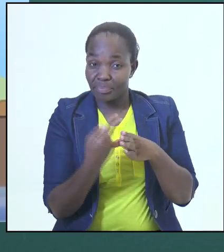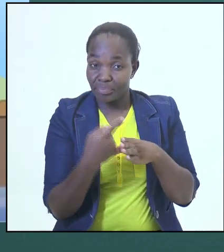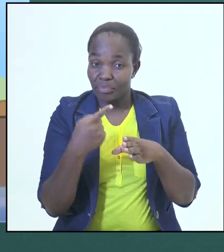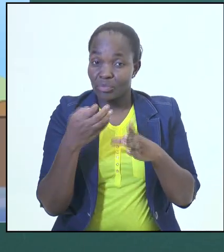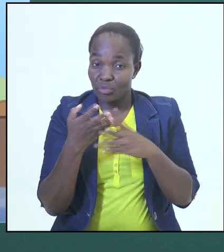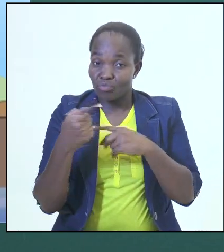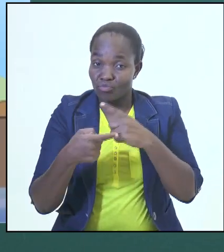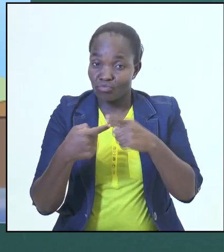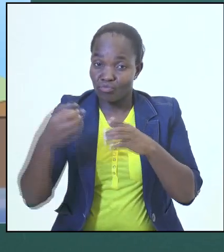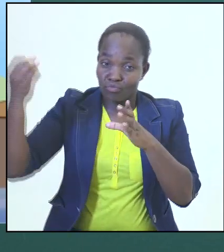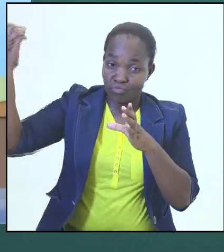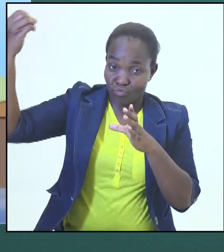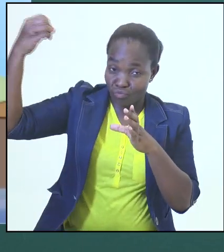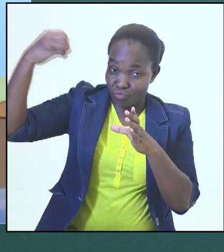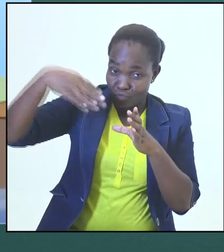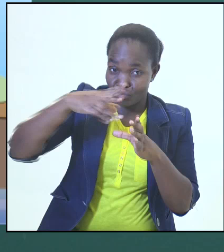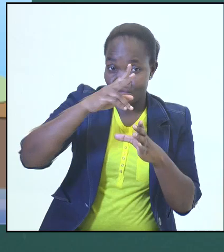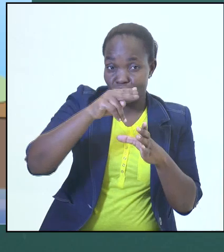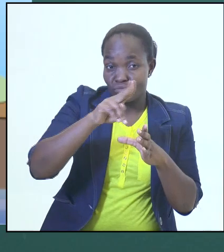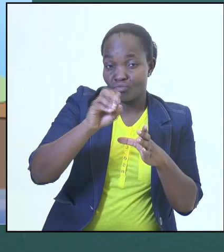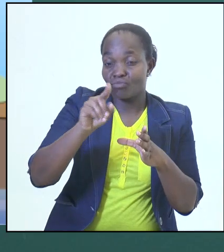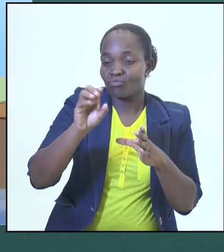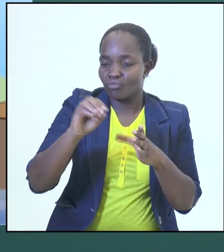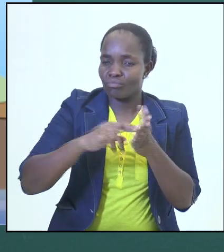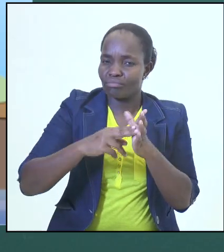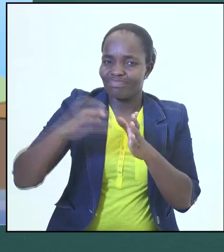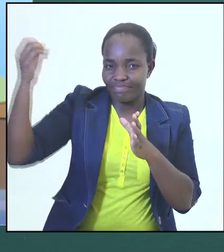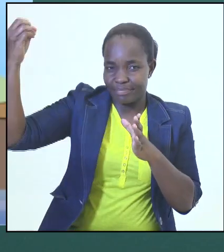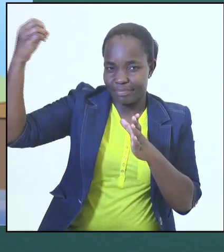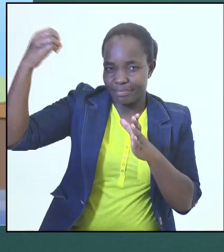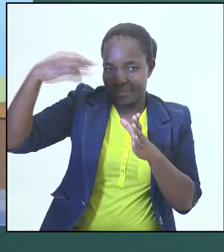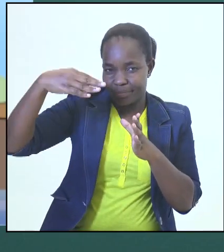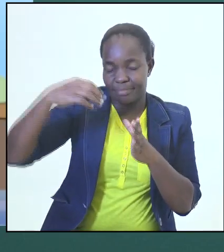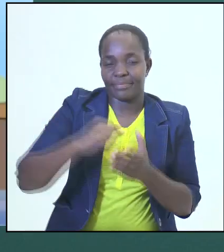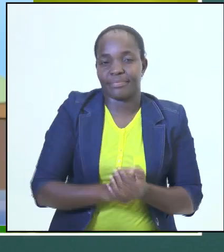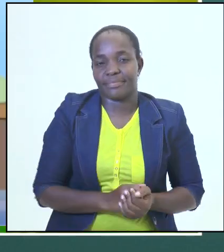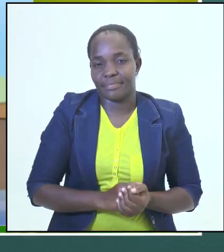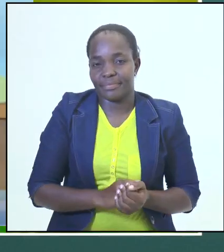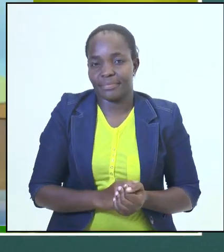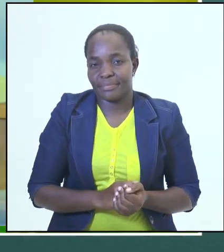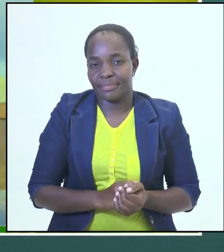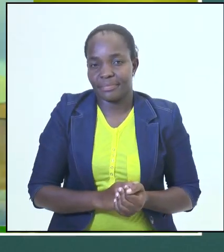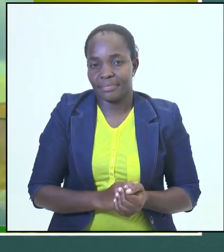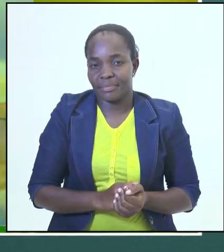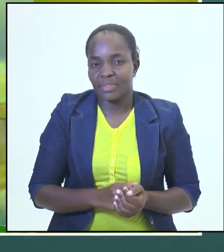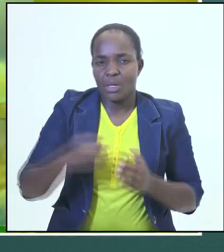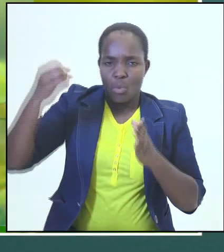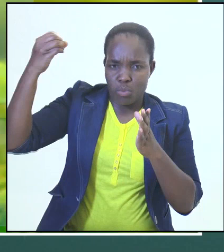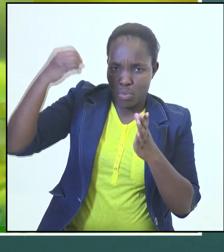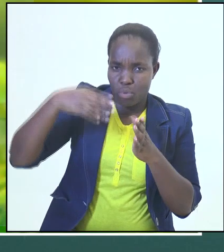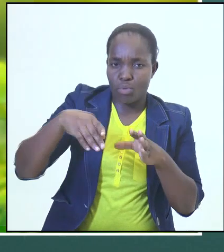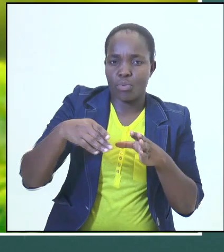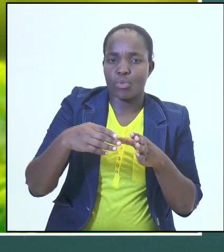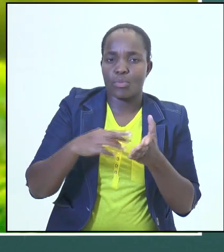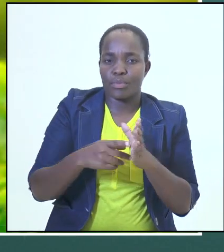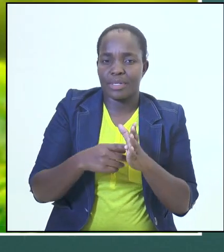photosynthesis. Photo means light. As a brief definition, we can say photosynthesis means made